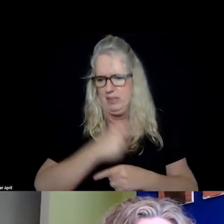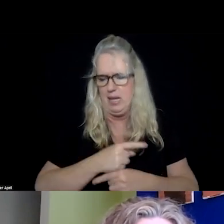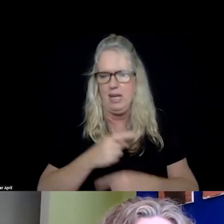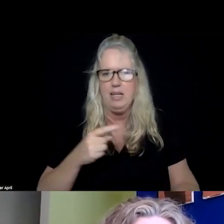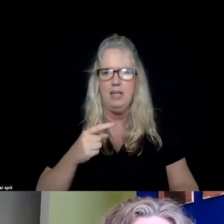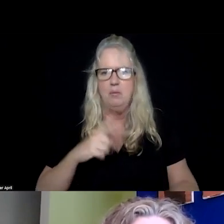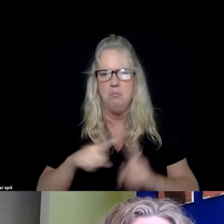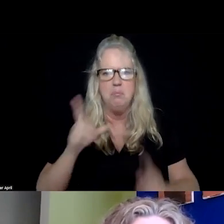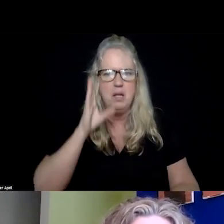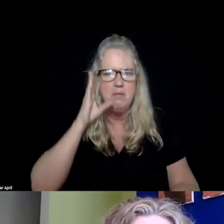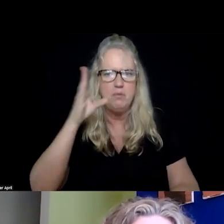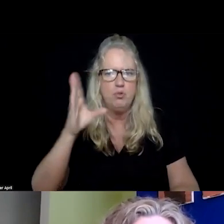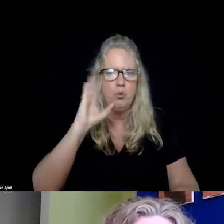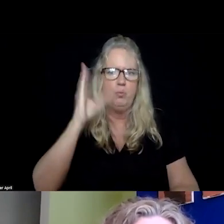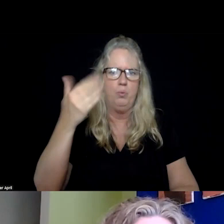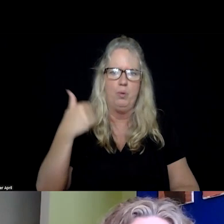in the future we will have